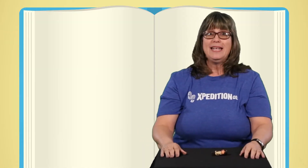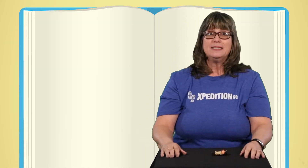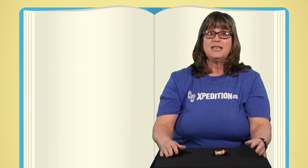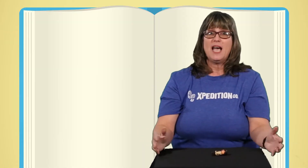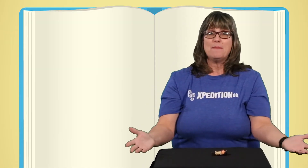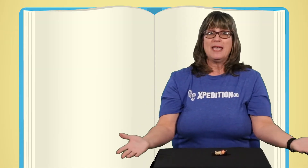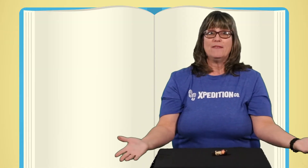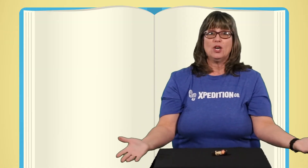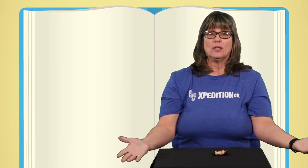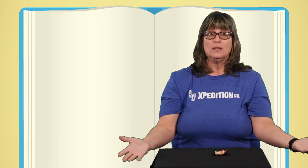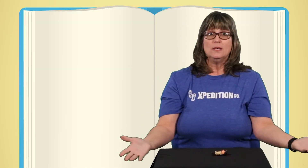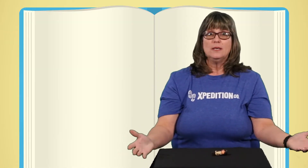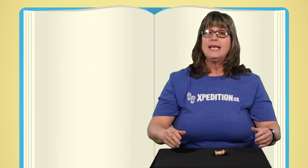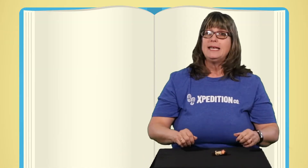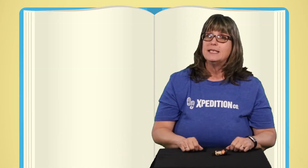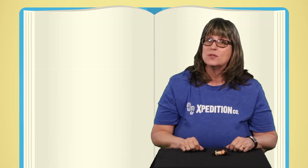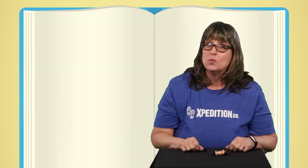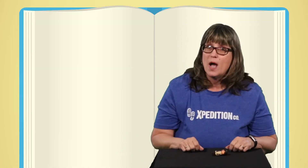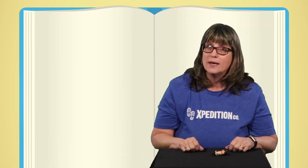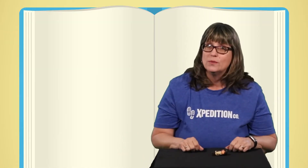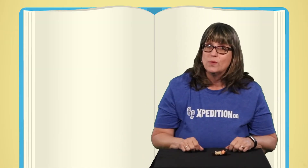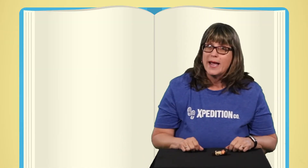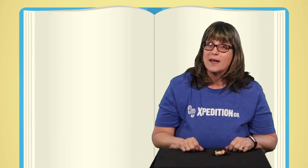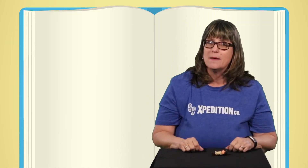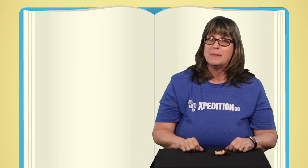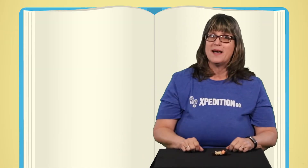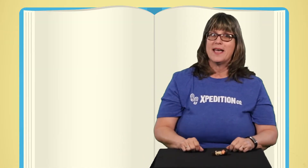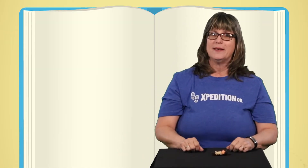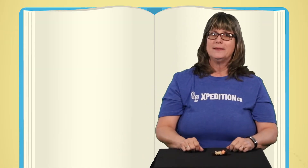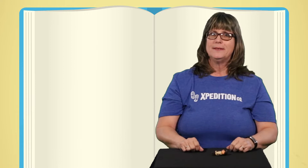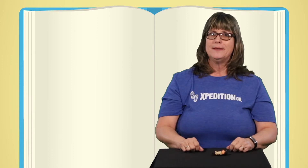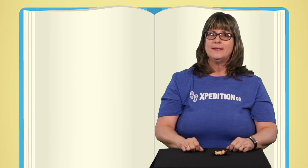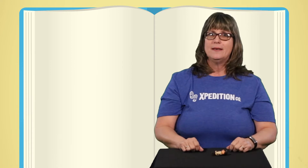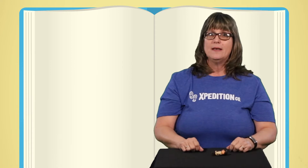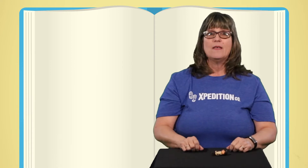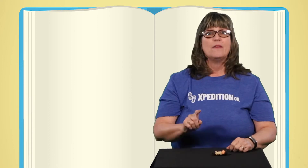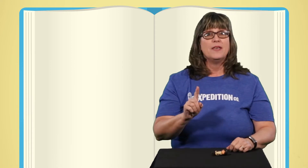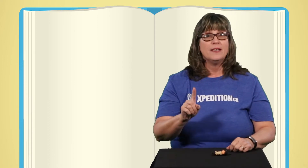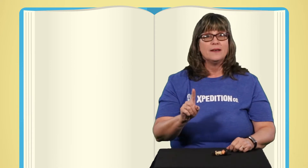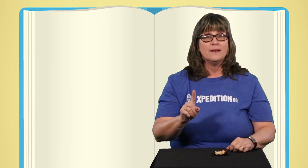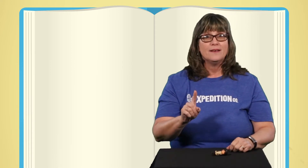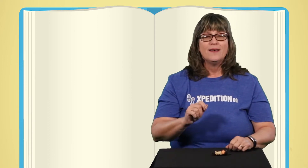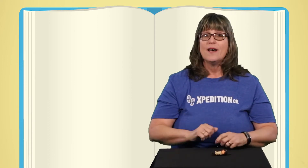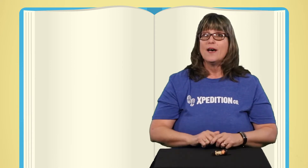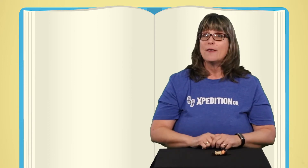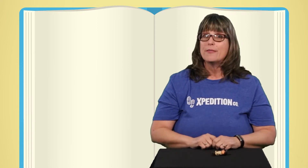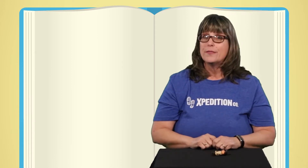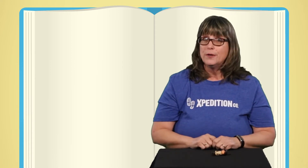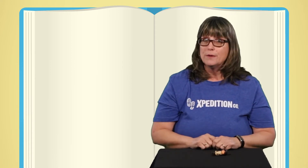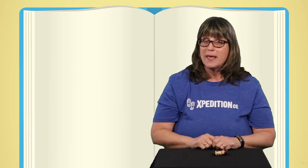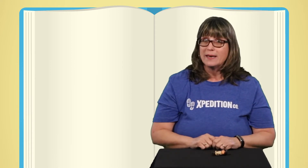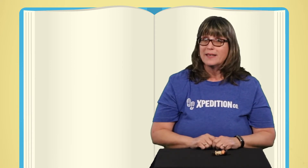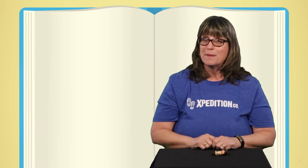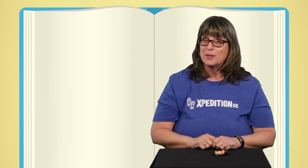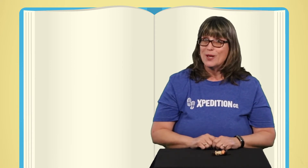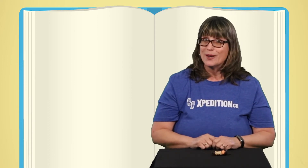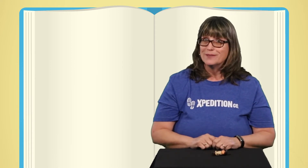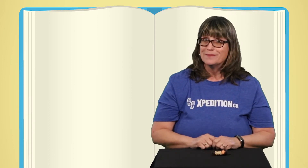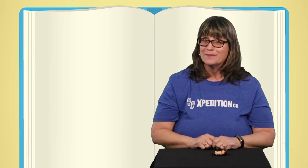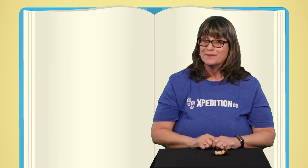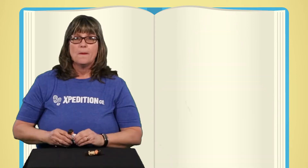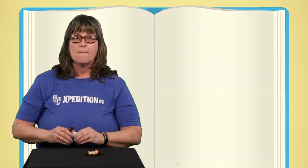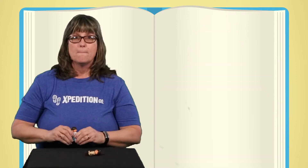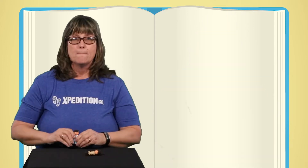He didn't stop either. He just walked right on by. Then a third man came